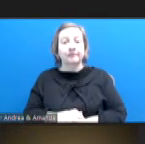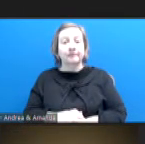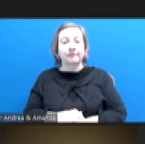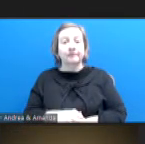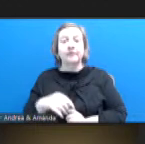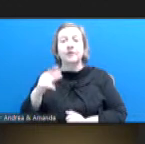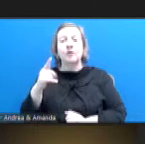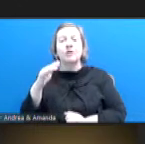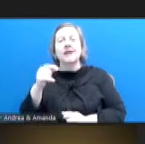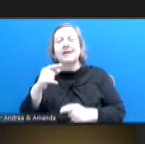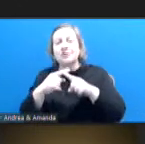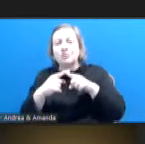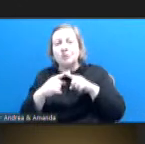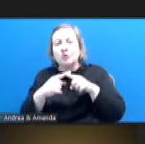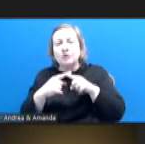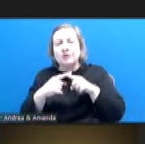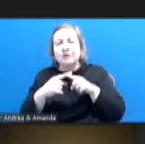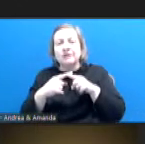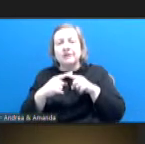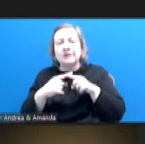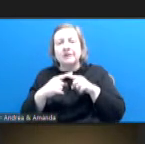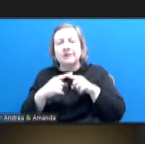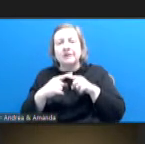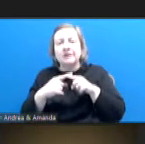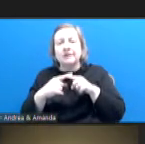Gloria, you're on mute. Mute, yeah.